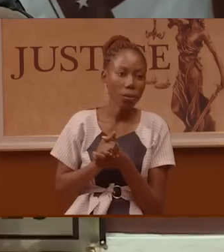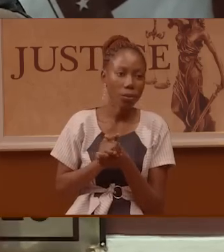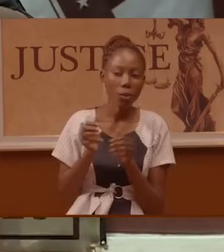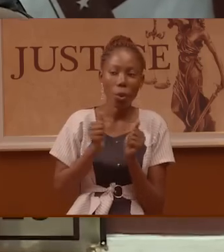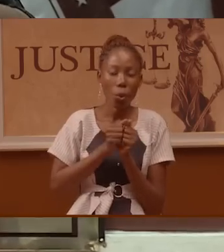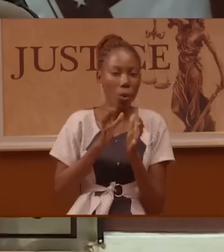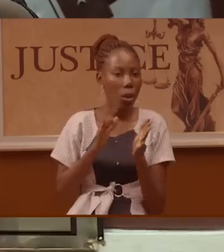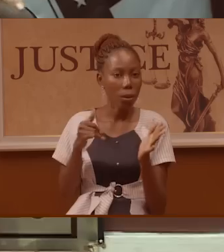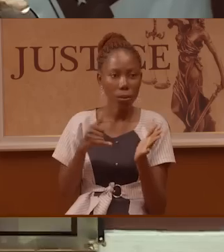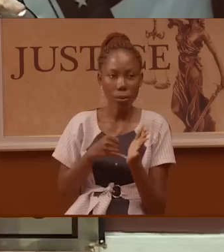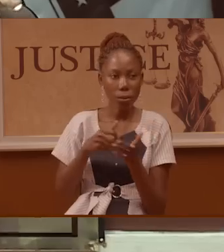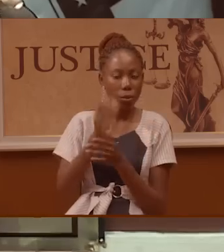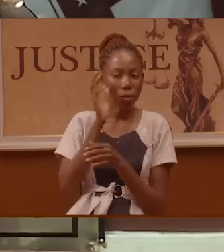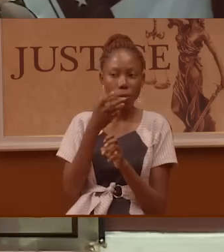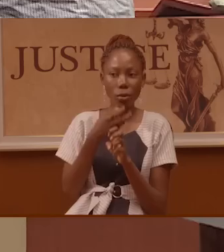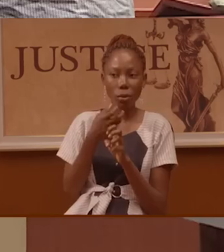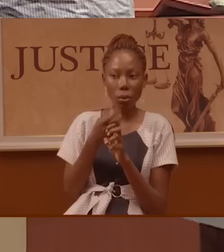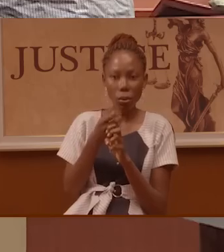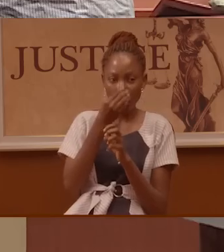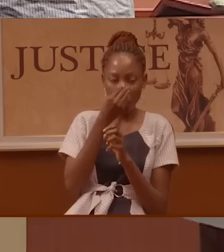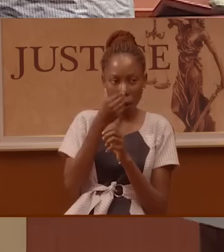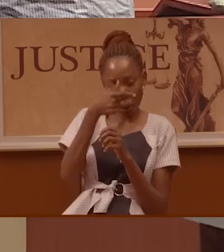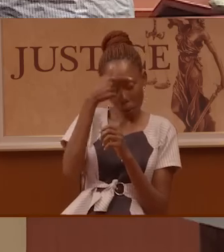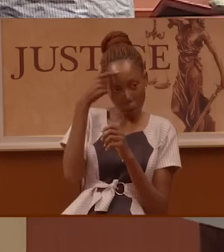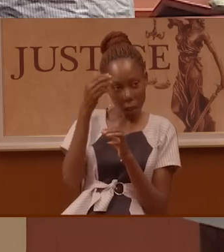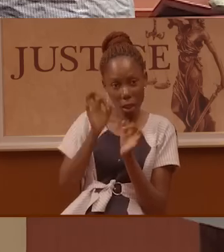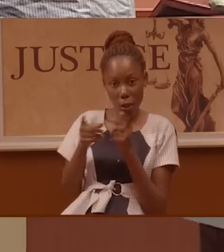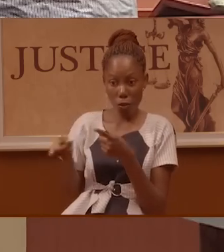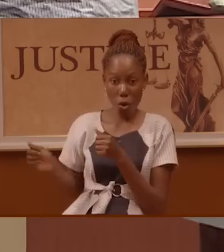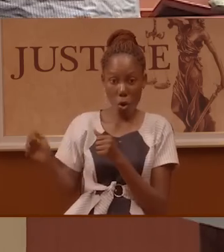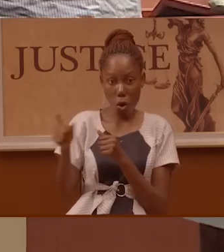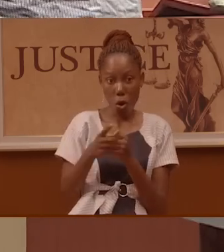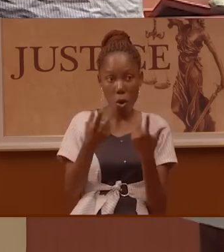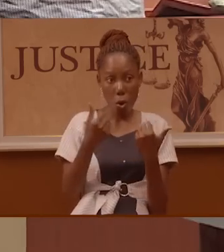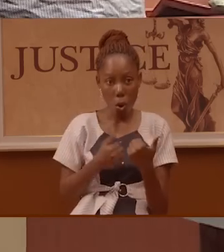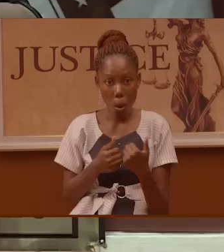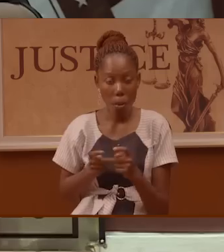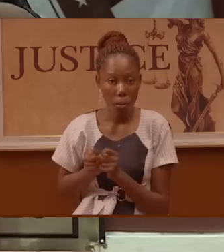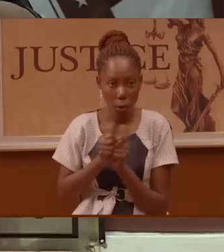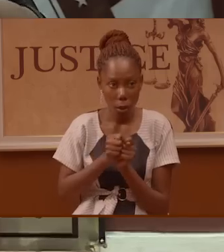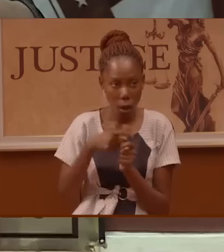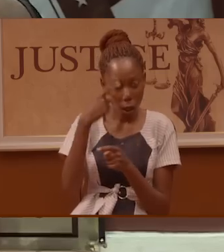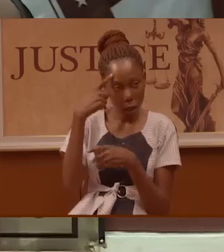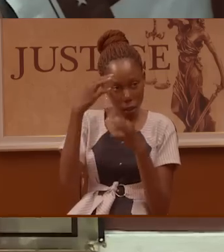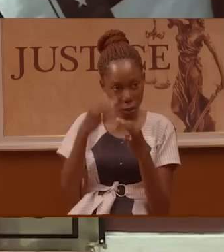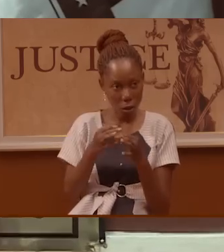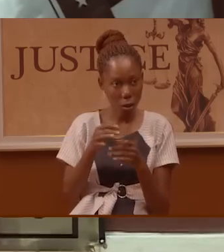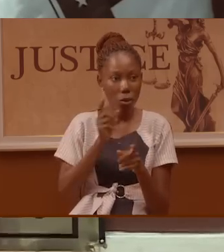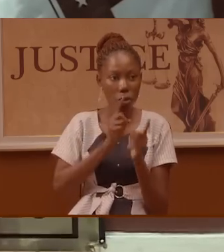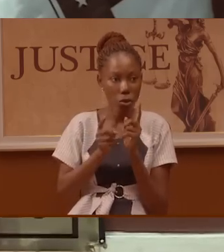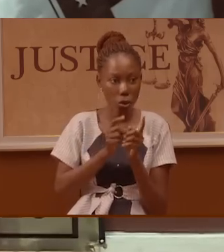Without the center point, it's going to be difficult. But if all of you come and there's a decision taken here, it can